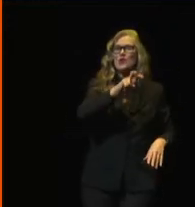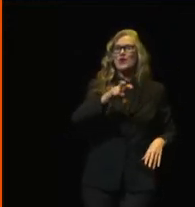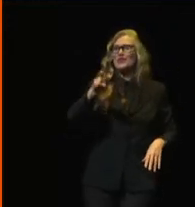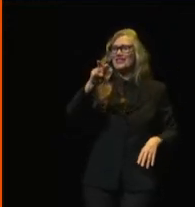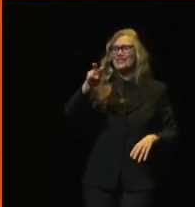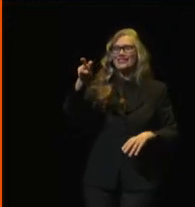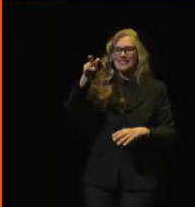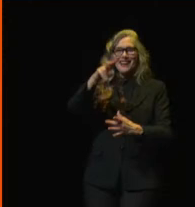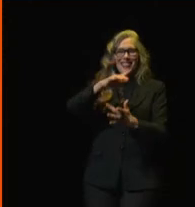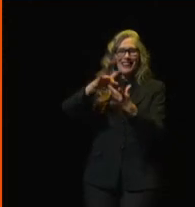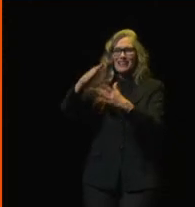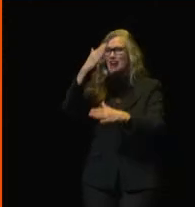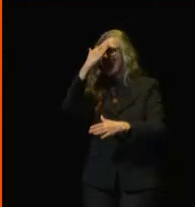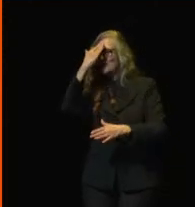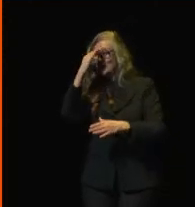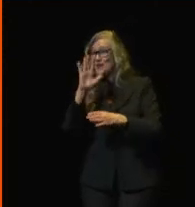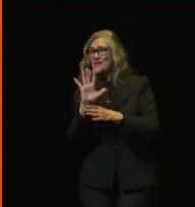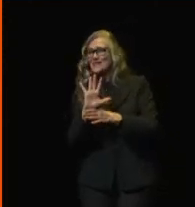on a plane.